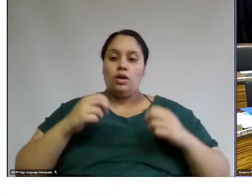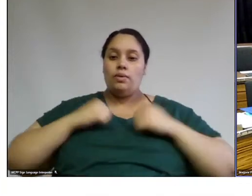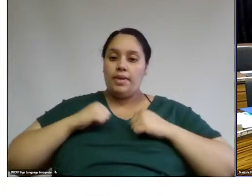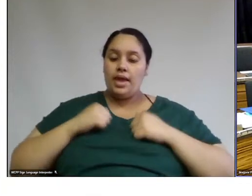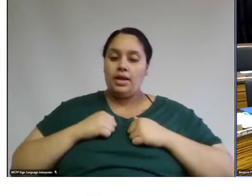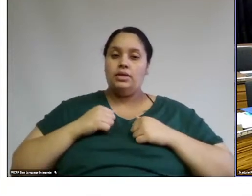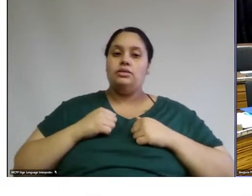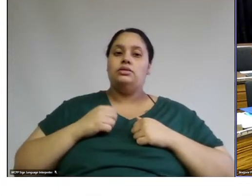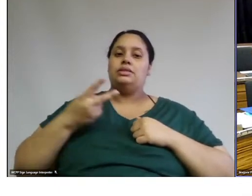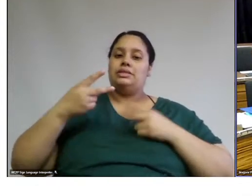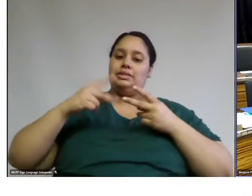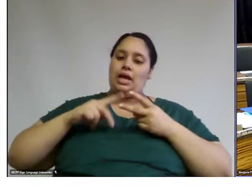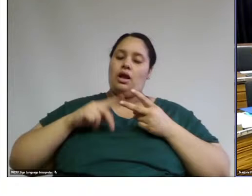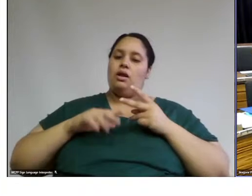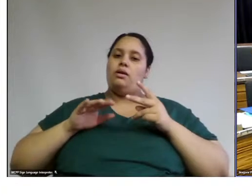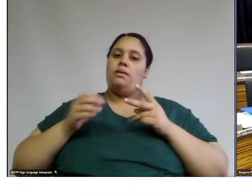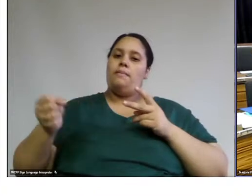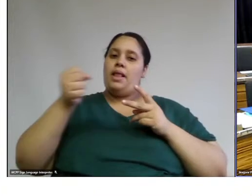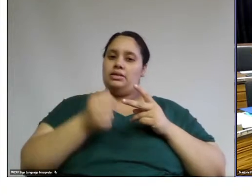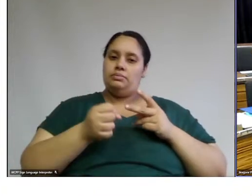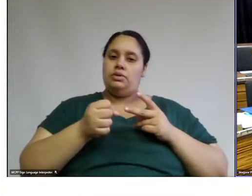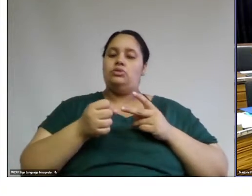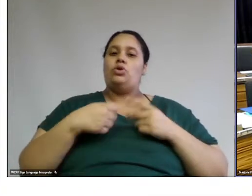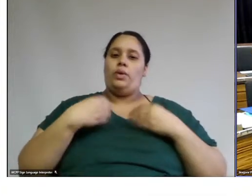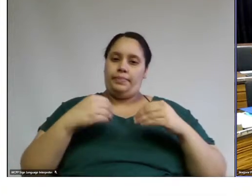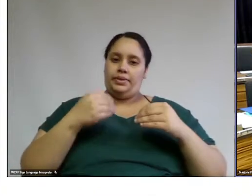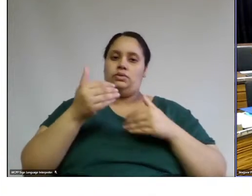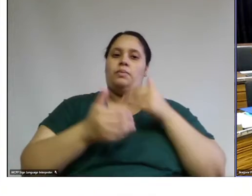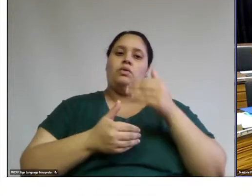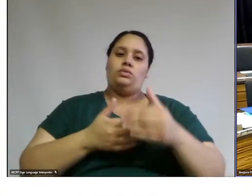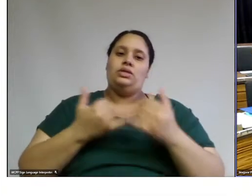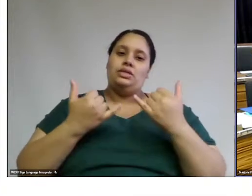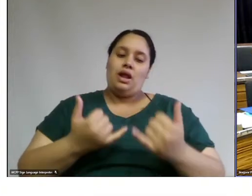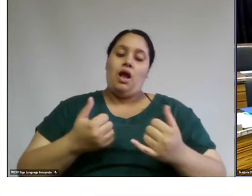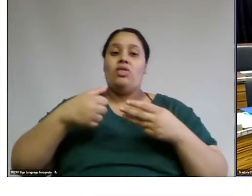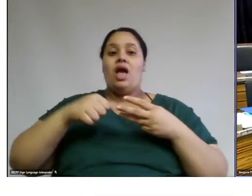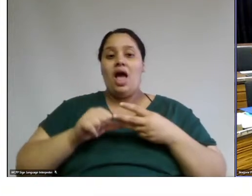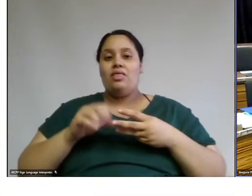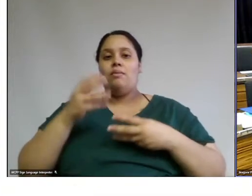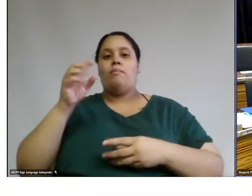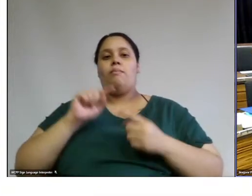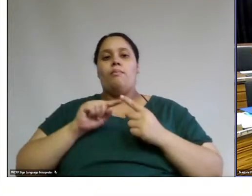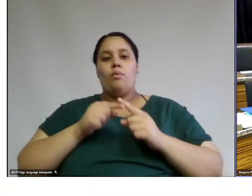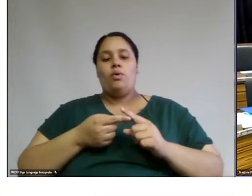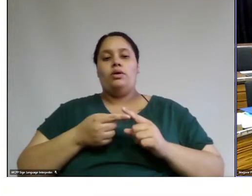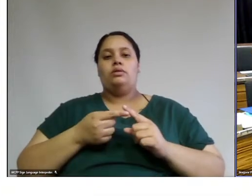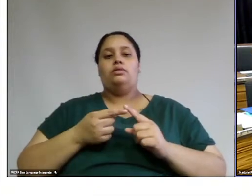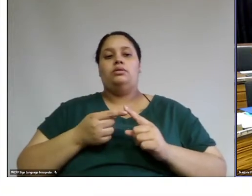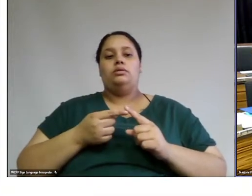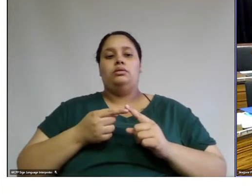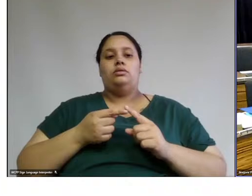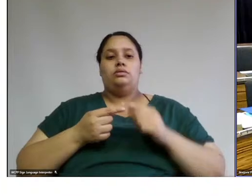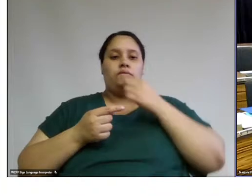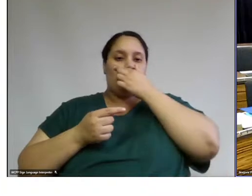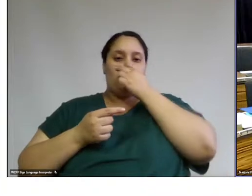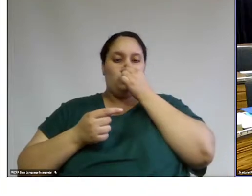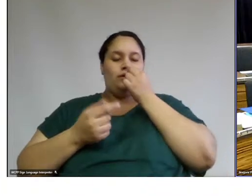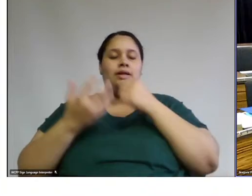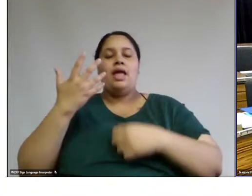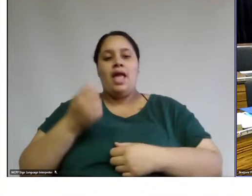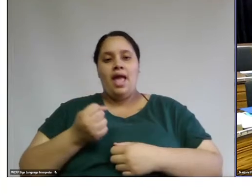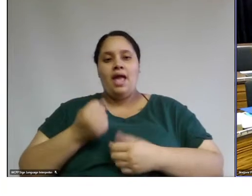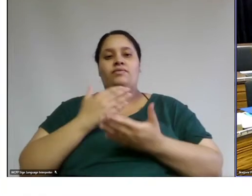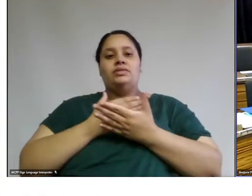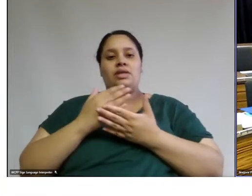second options. So that's the process that we're in right now. Other point that I also mentioned, Chairperson, is that there is some movement